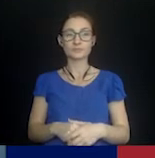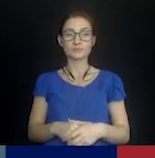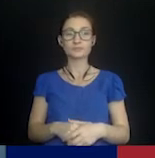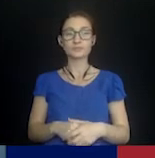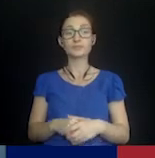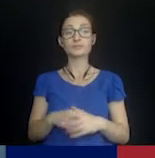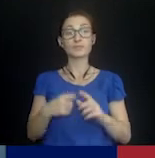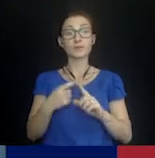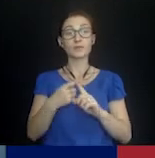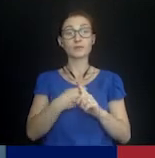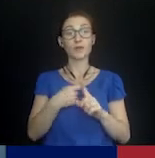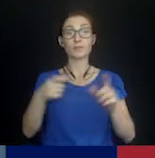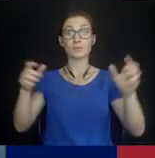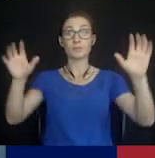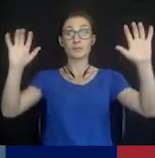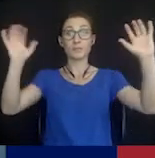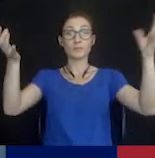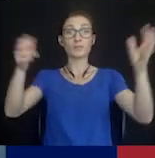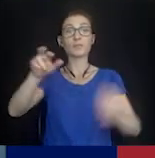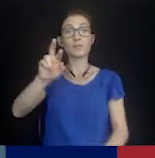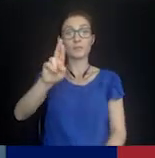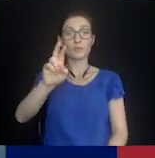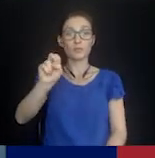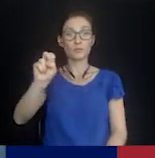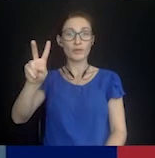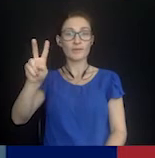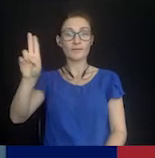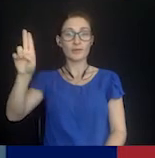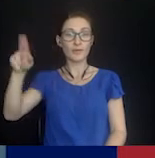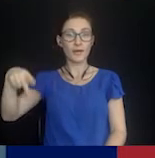of the Rev Up movement